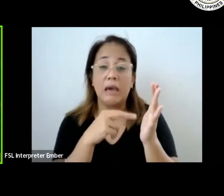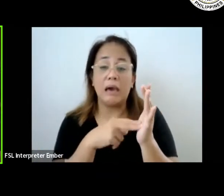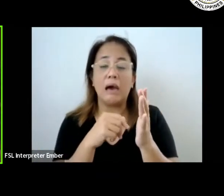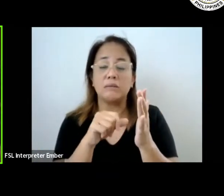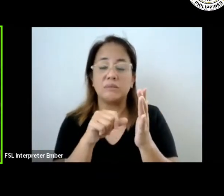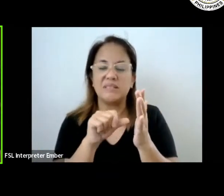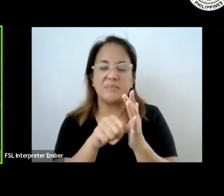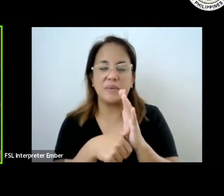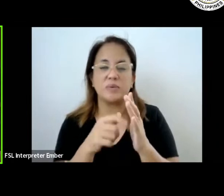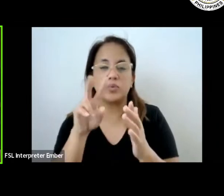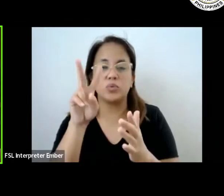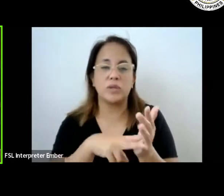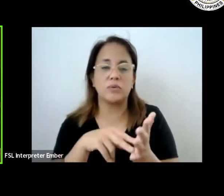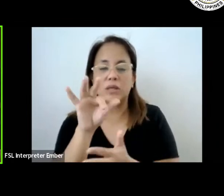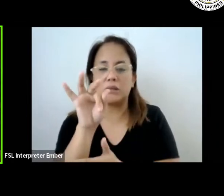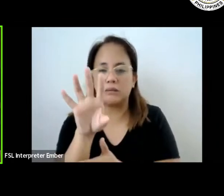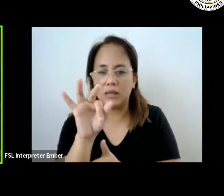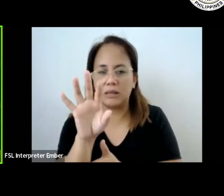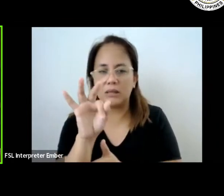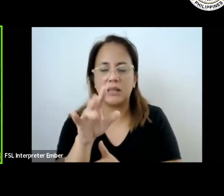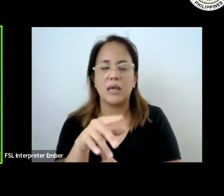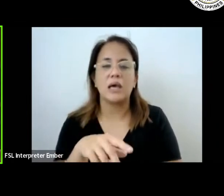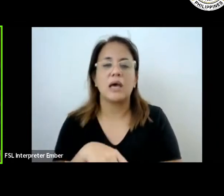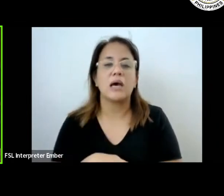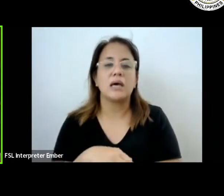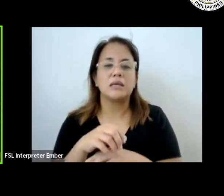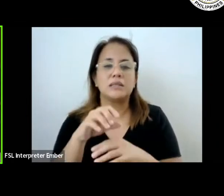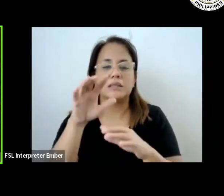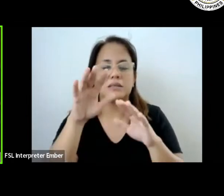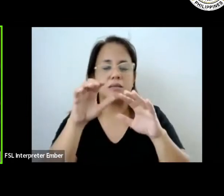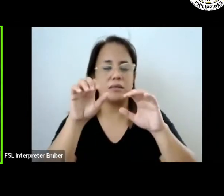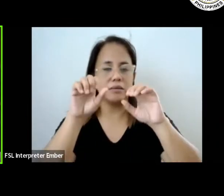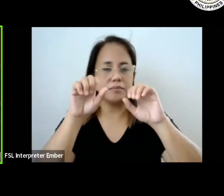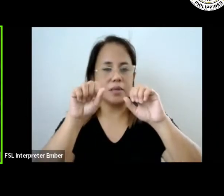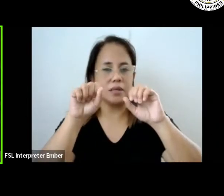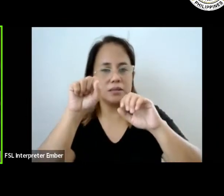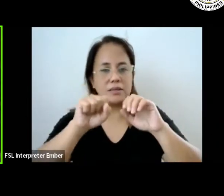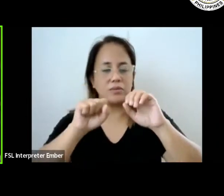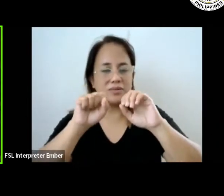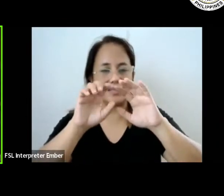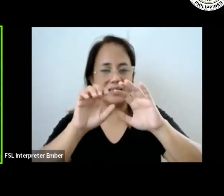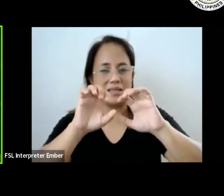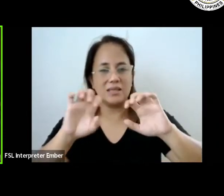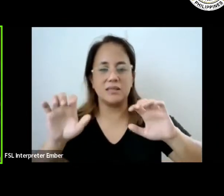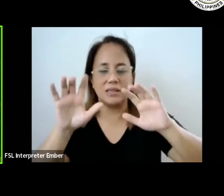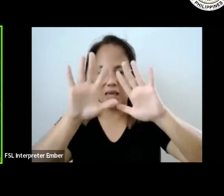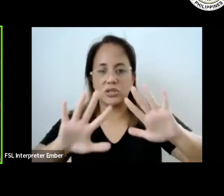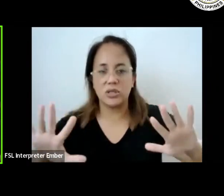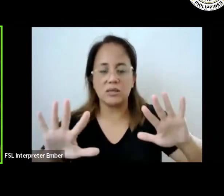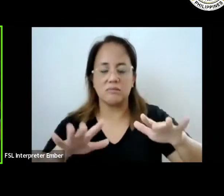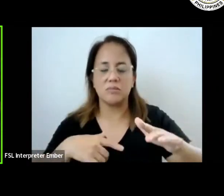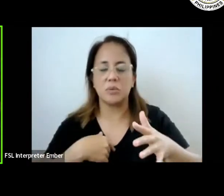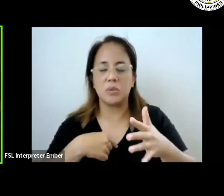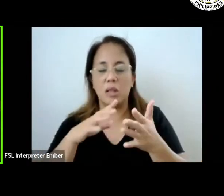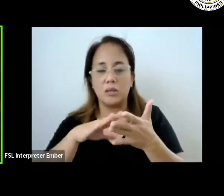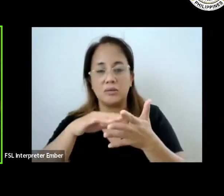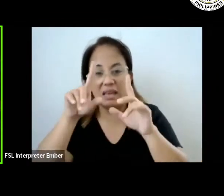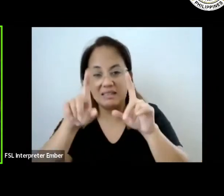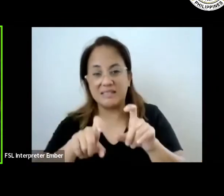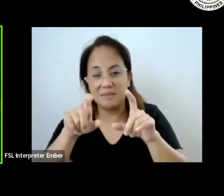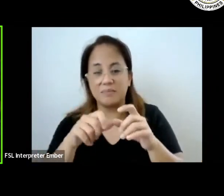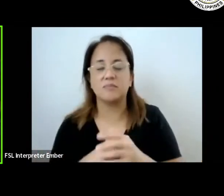the 2019 Southeast Asian Primary Learning Metrics. The 2018 National Achievement